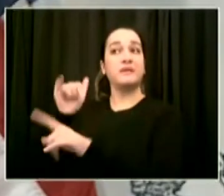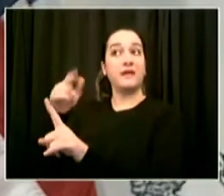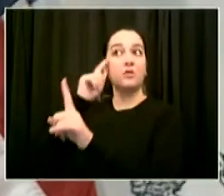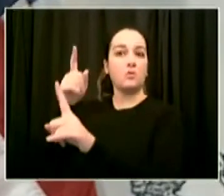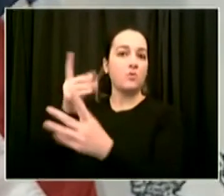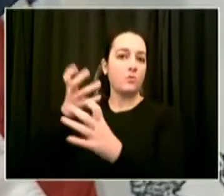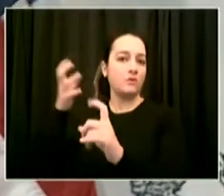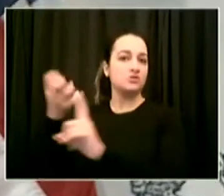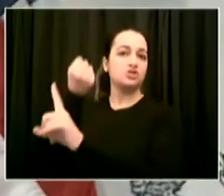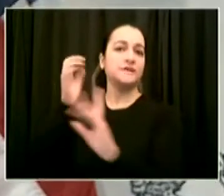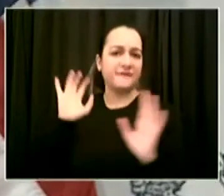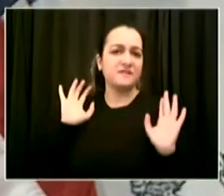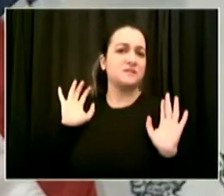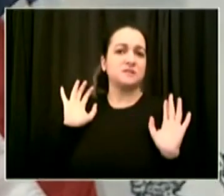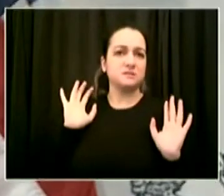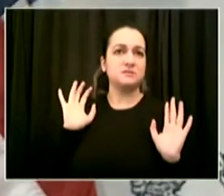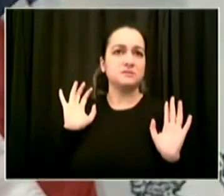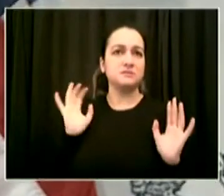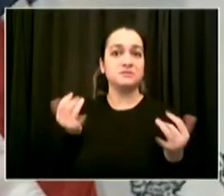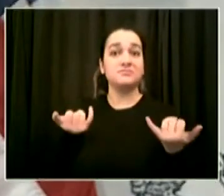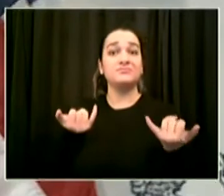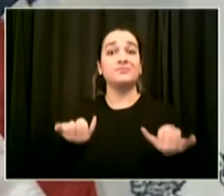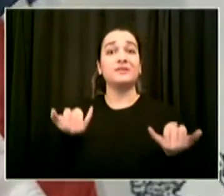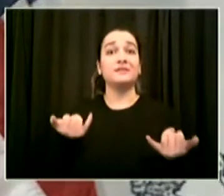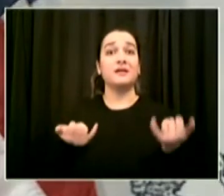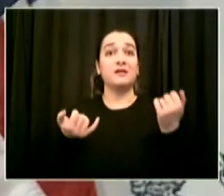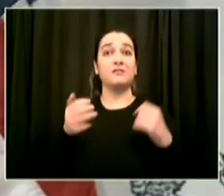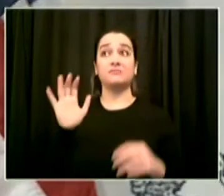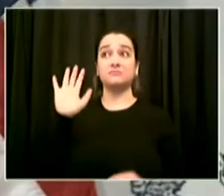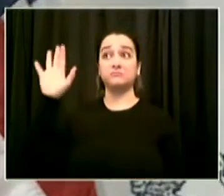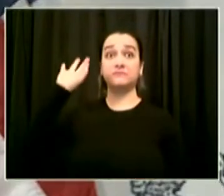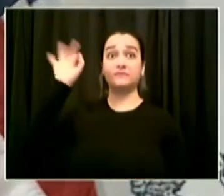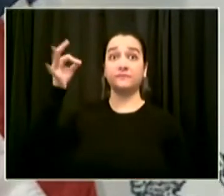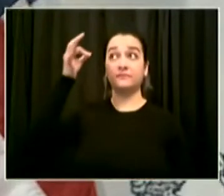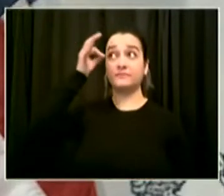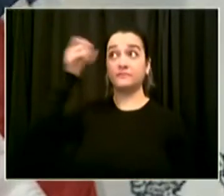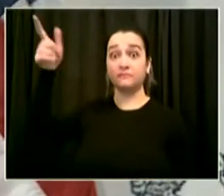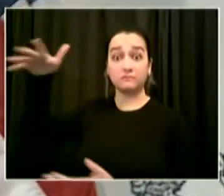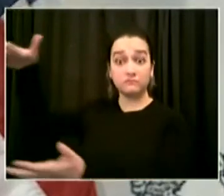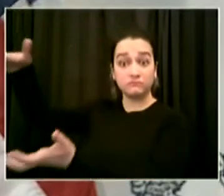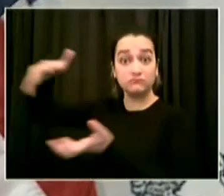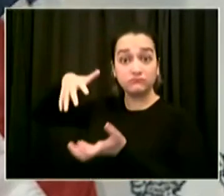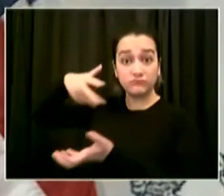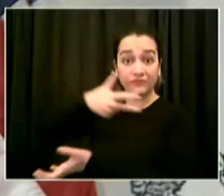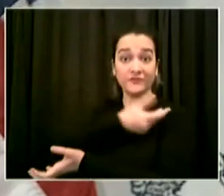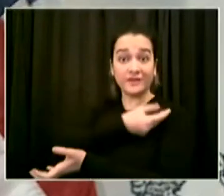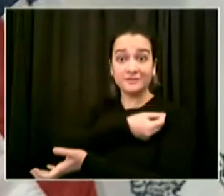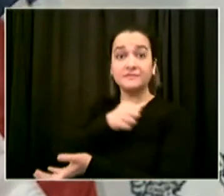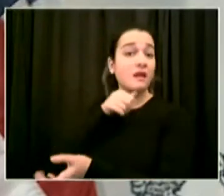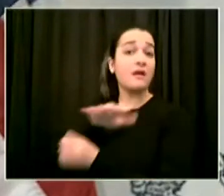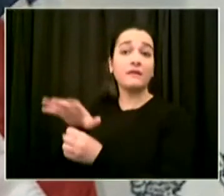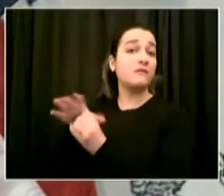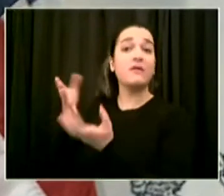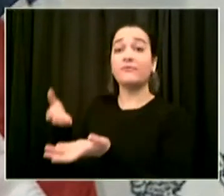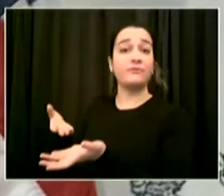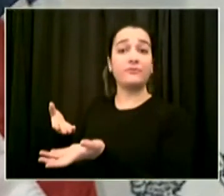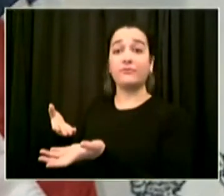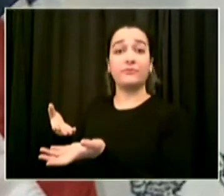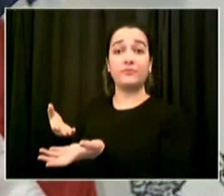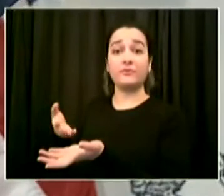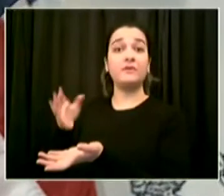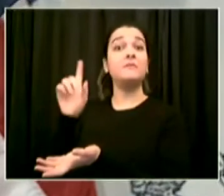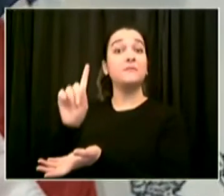president of the United States, just days into his administration, who's totally devoted to changing that situation. He has activated the Defense Production Act.